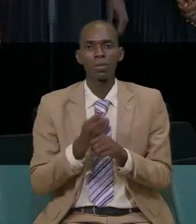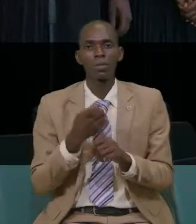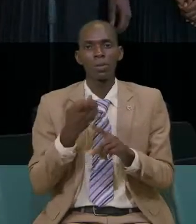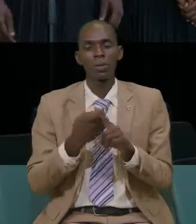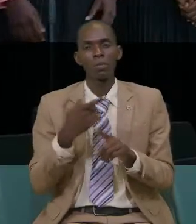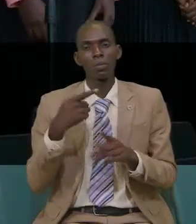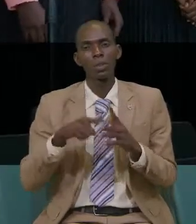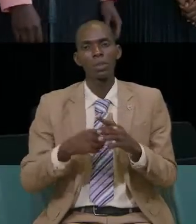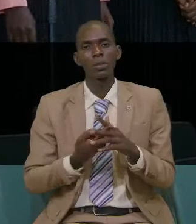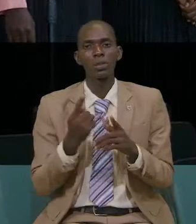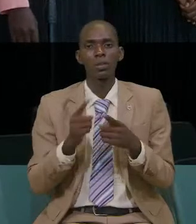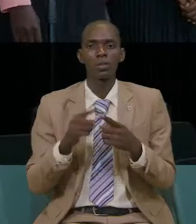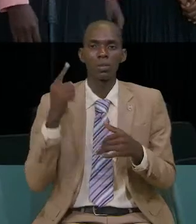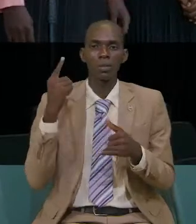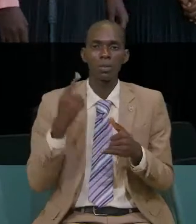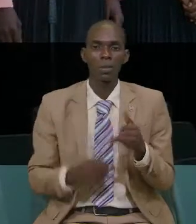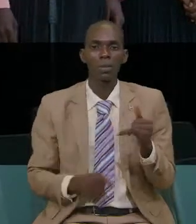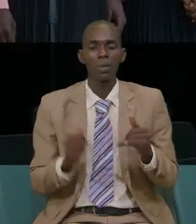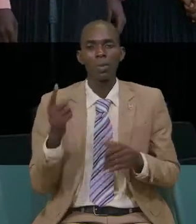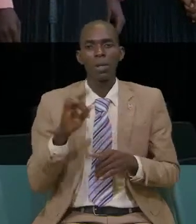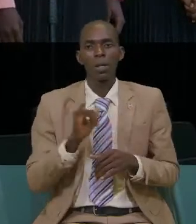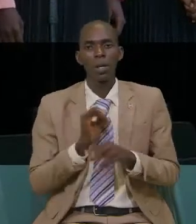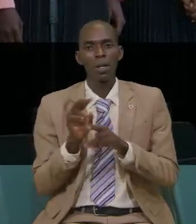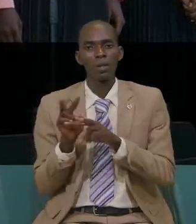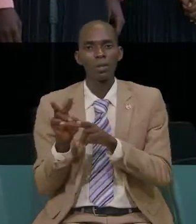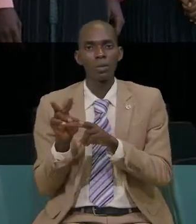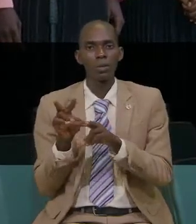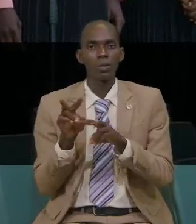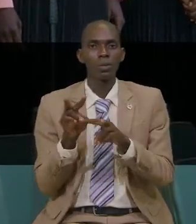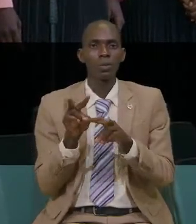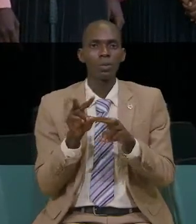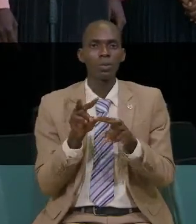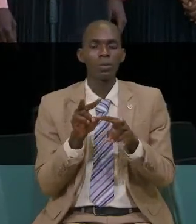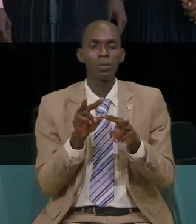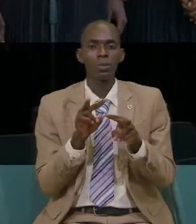to Revelation, anywhere I